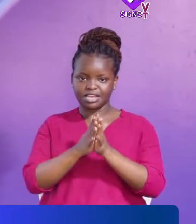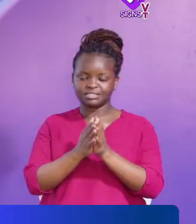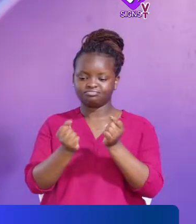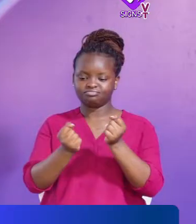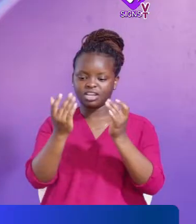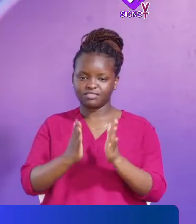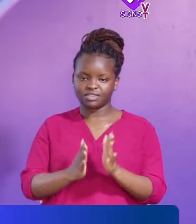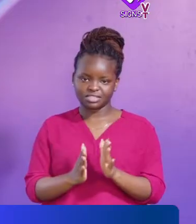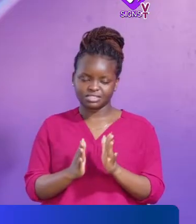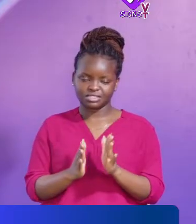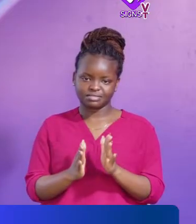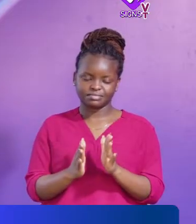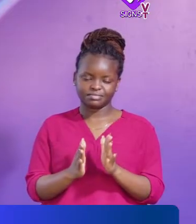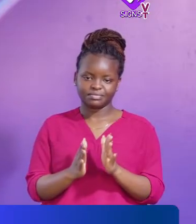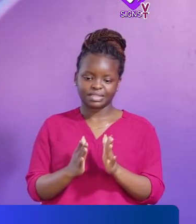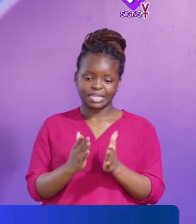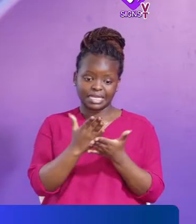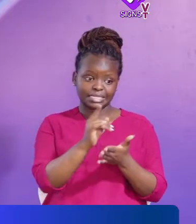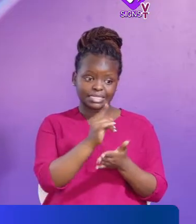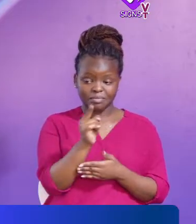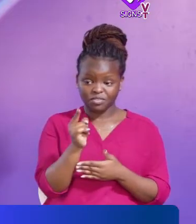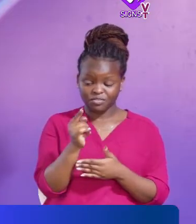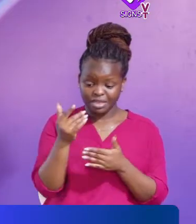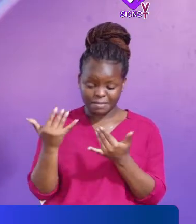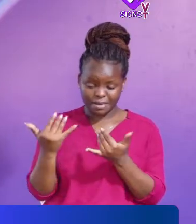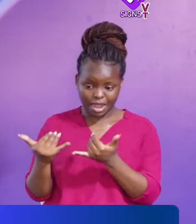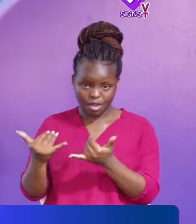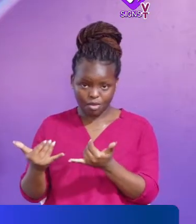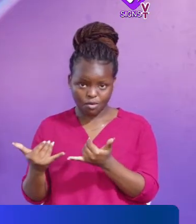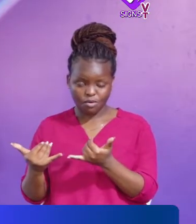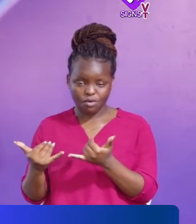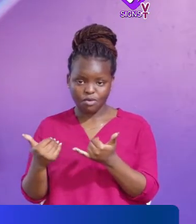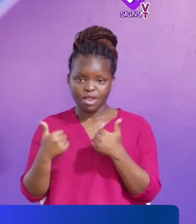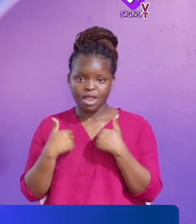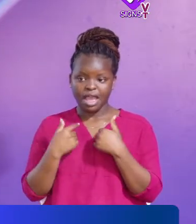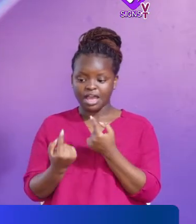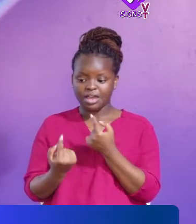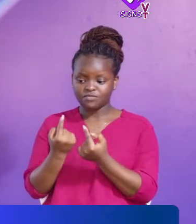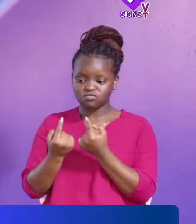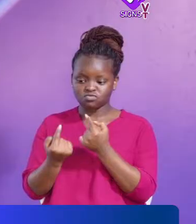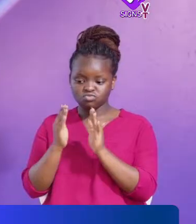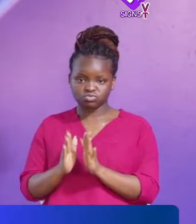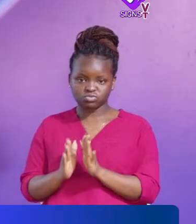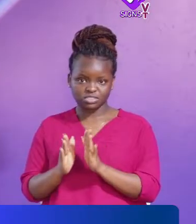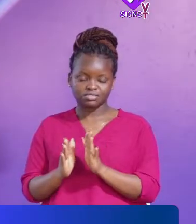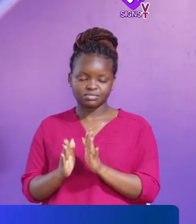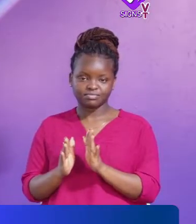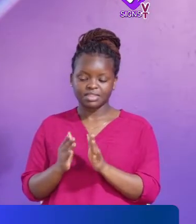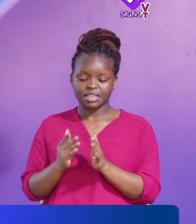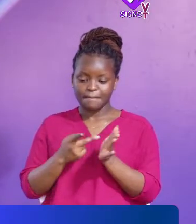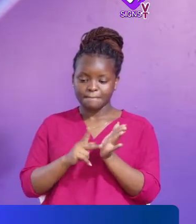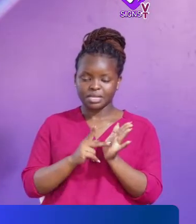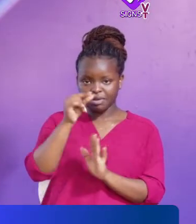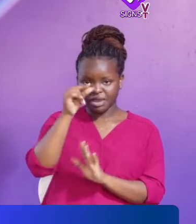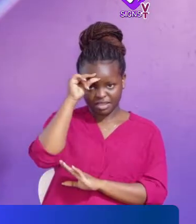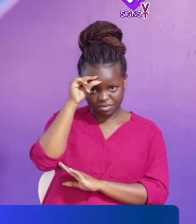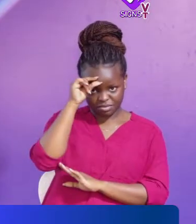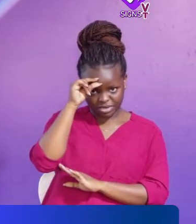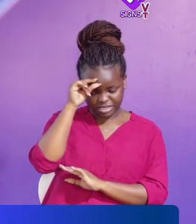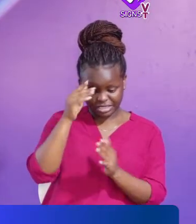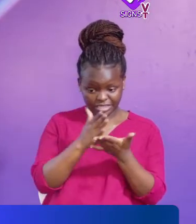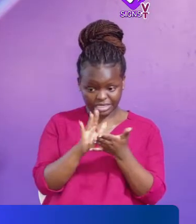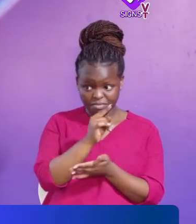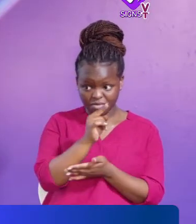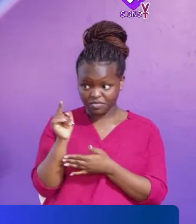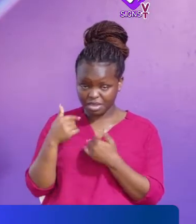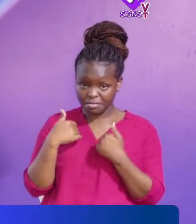mercy. it? Some of them who are running now have cooks paid by the government, isn't it? Some of them who are running